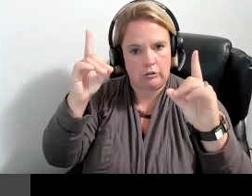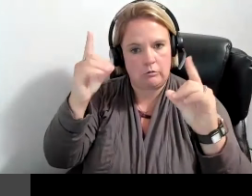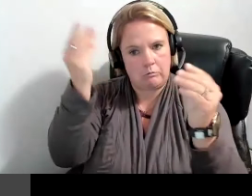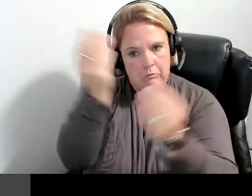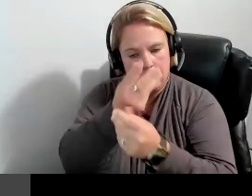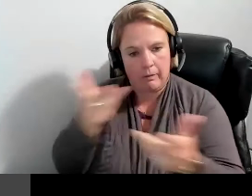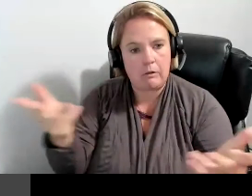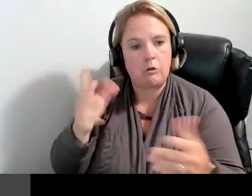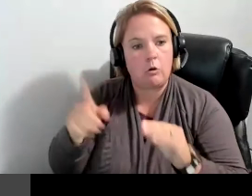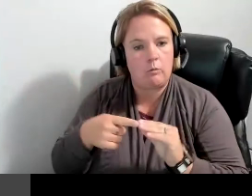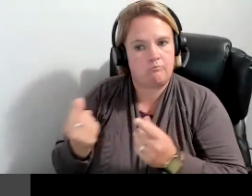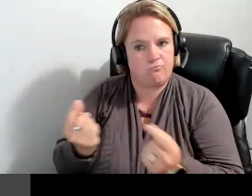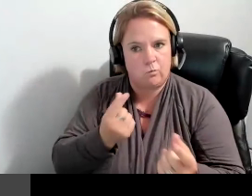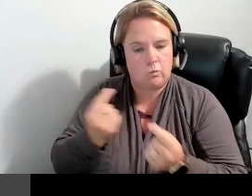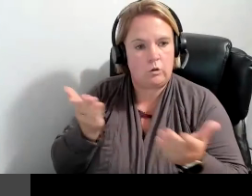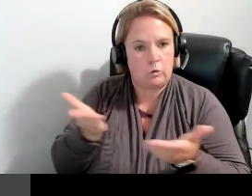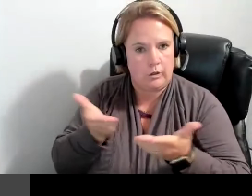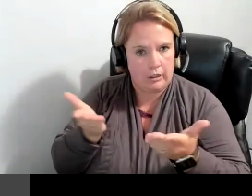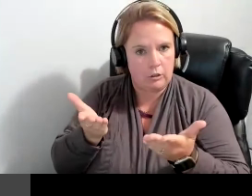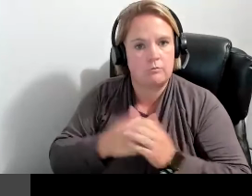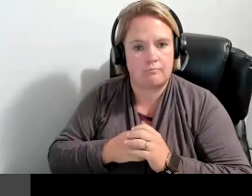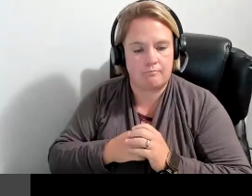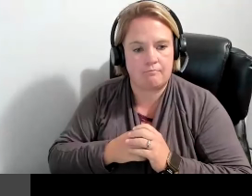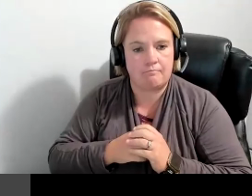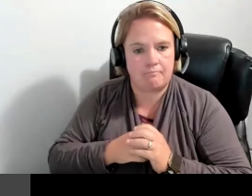about what we do here on campus and in the community.